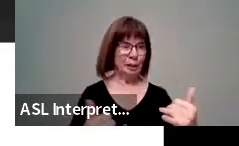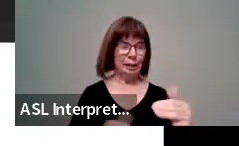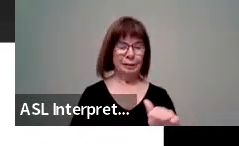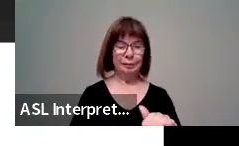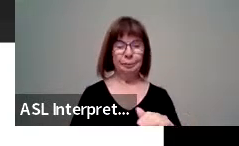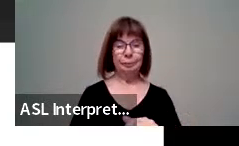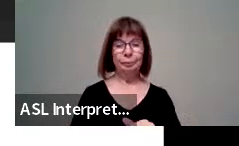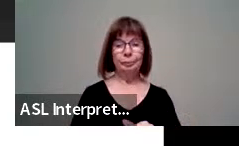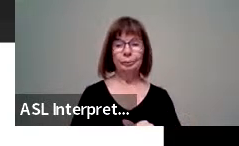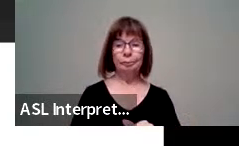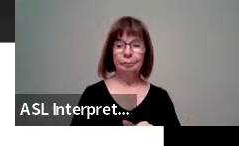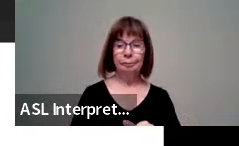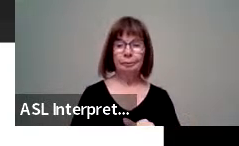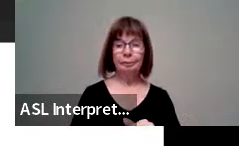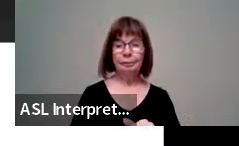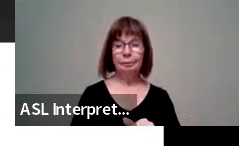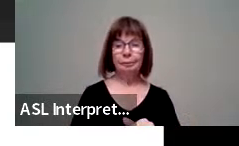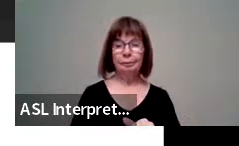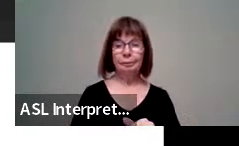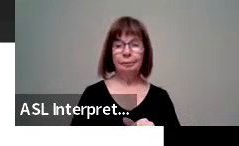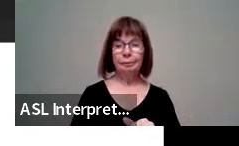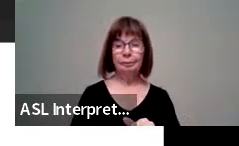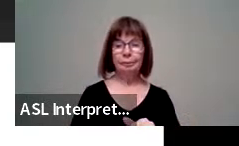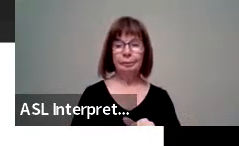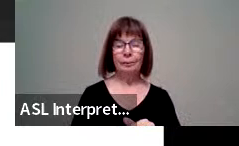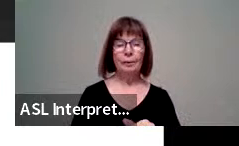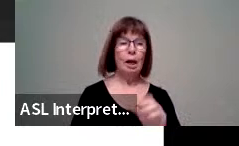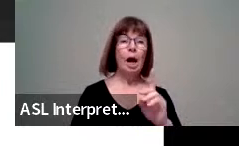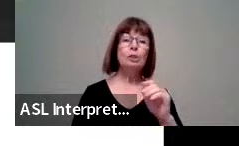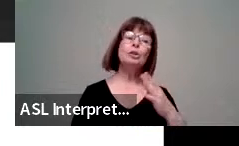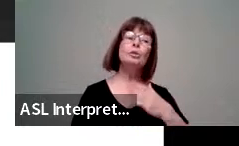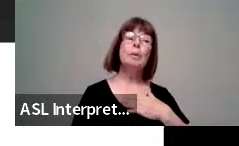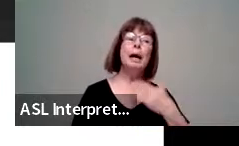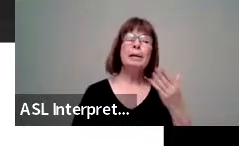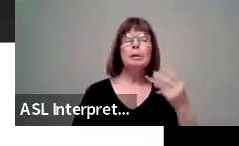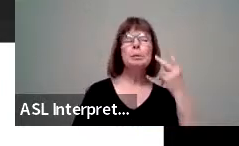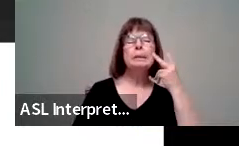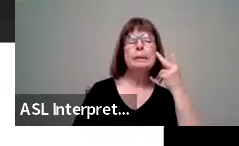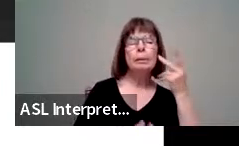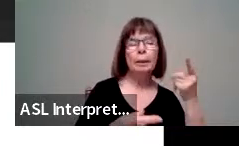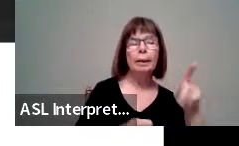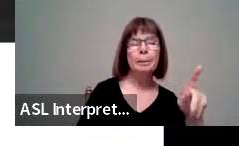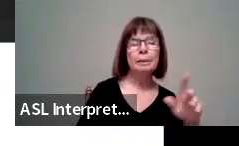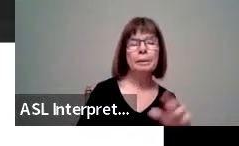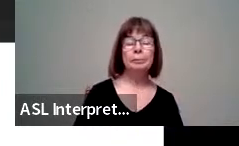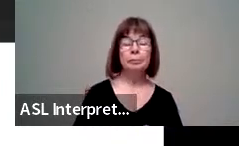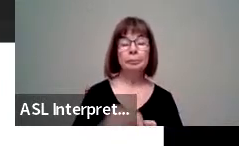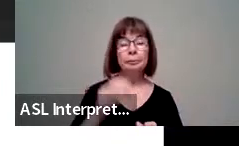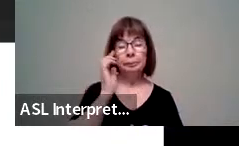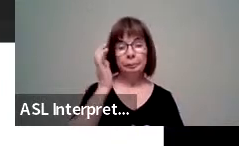I'm gonna, I'll do my thing and then we'll see what happens.